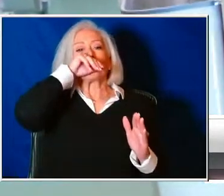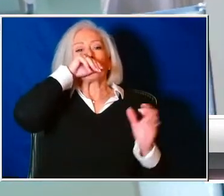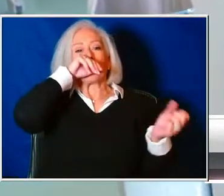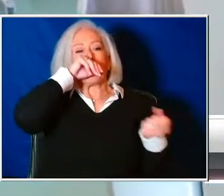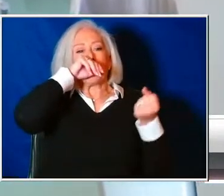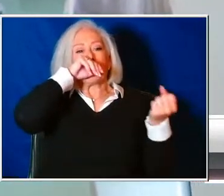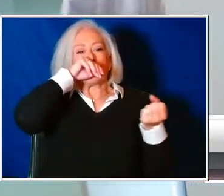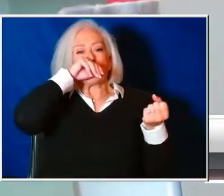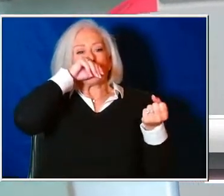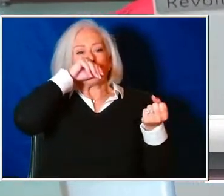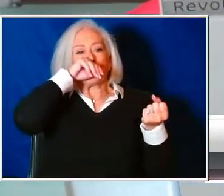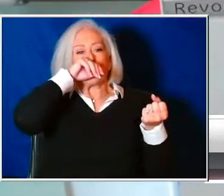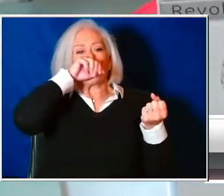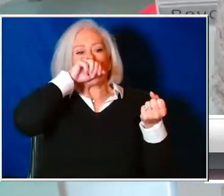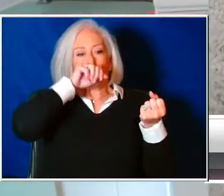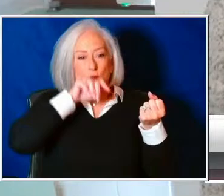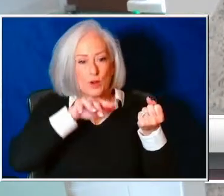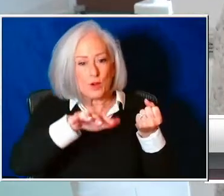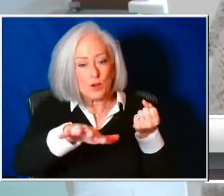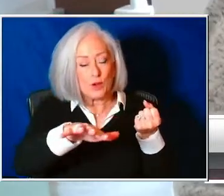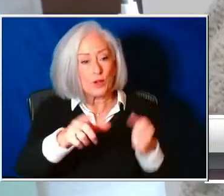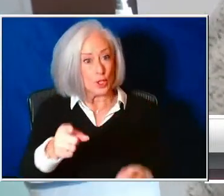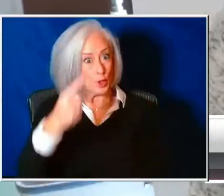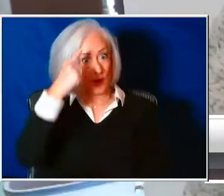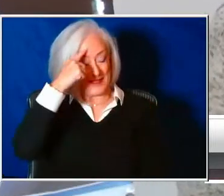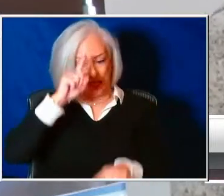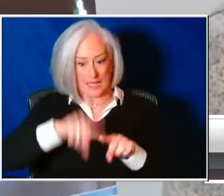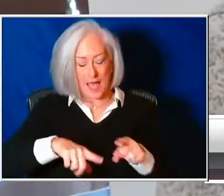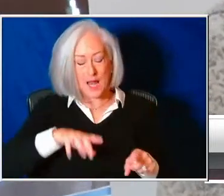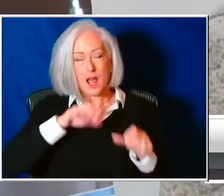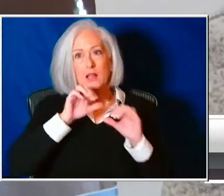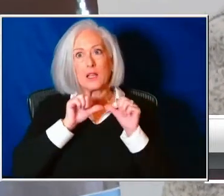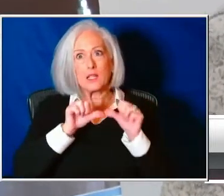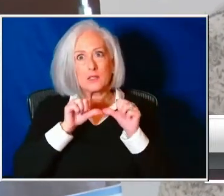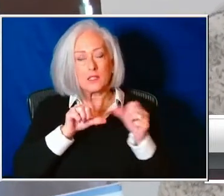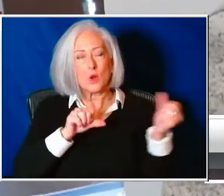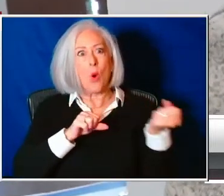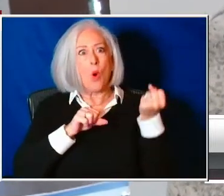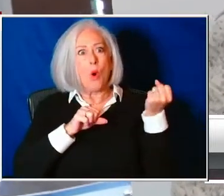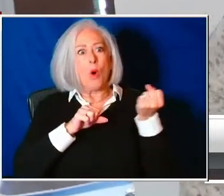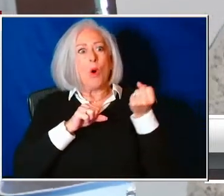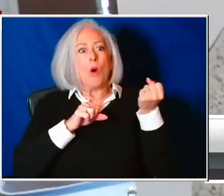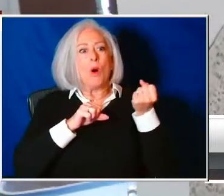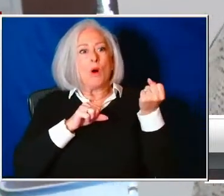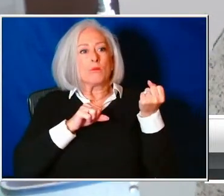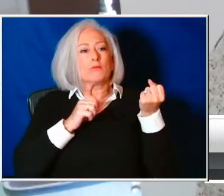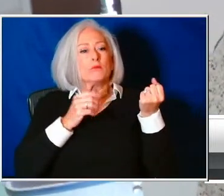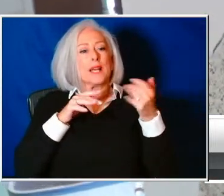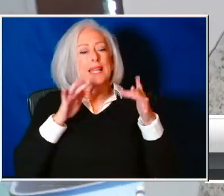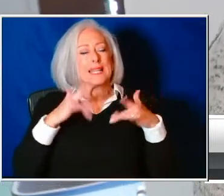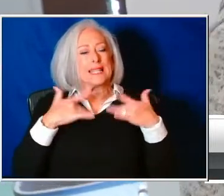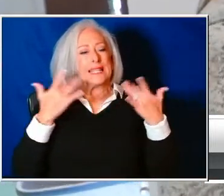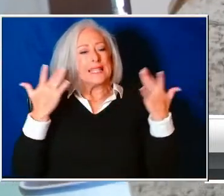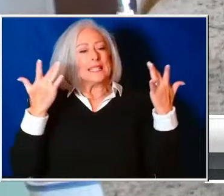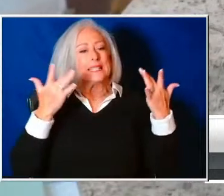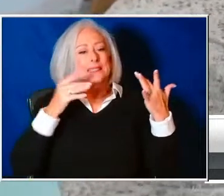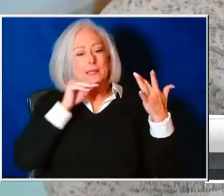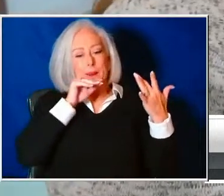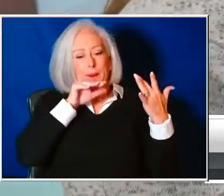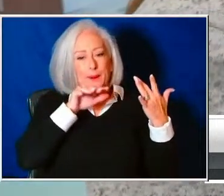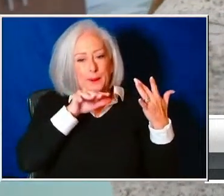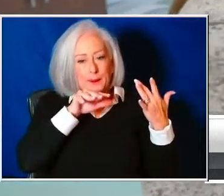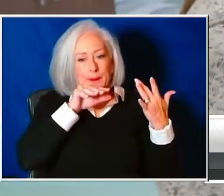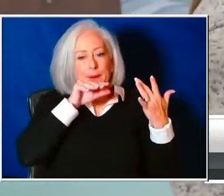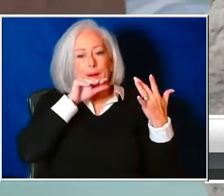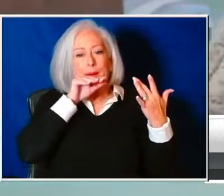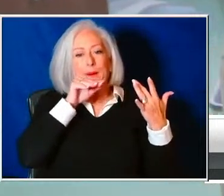if you feel like you can't hold your breath the entire time, gently blow it out or gently breathe in. Won't mess anything up. It's a very